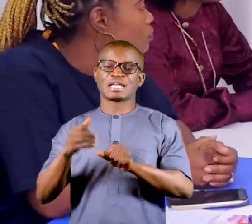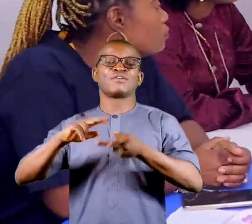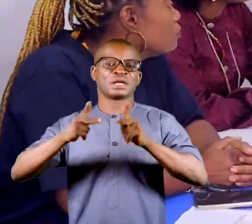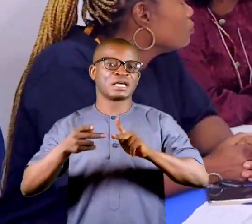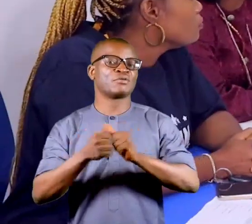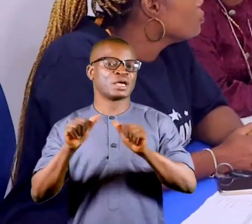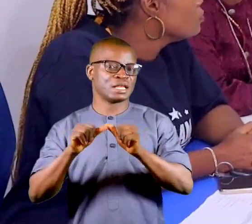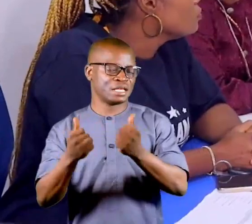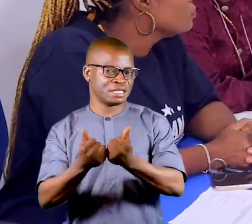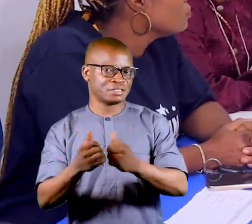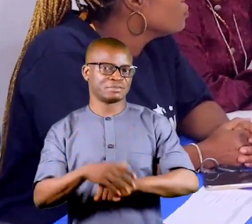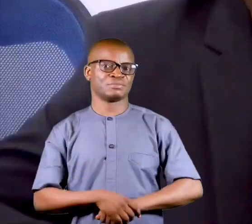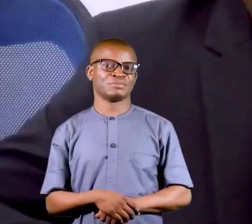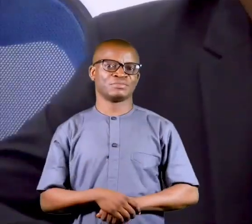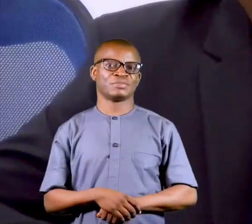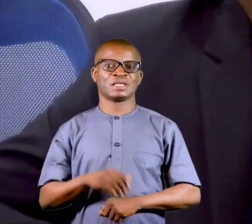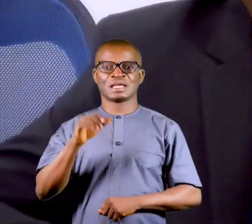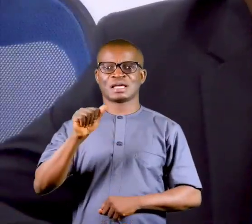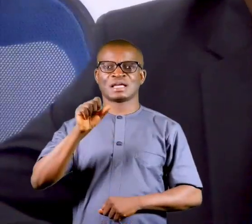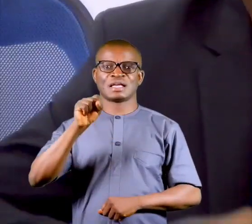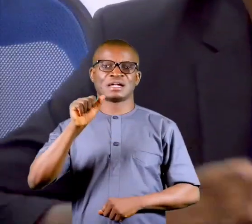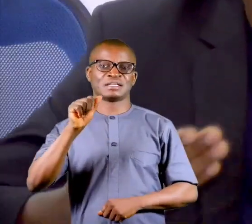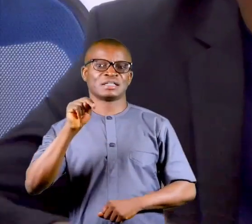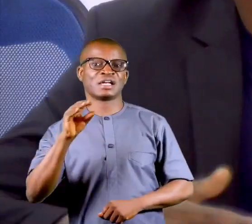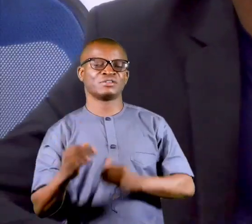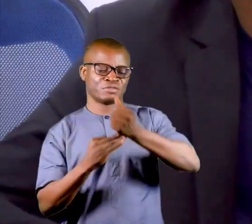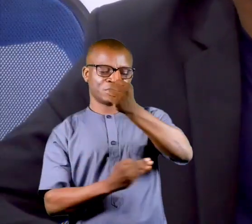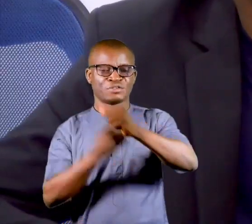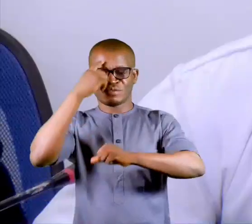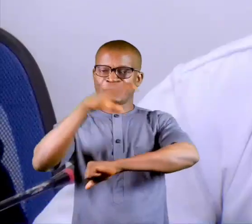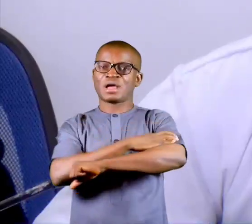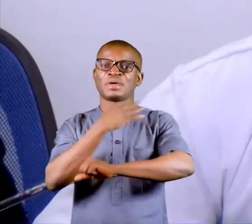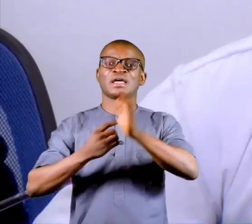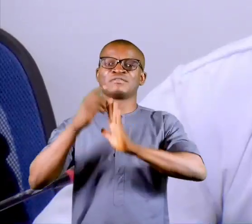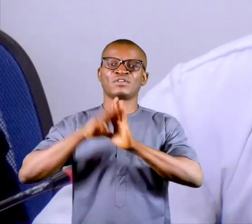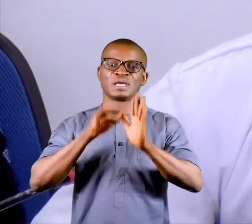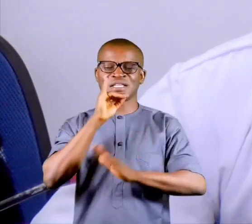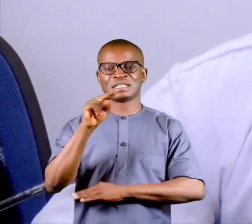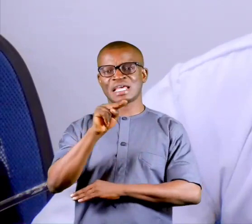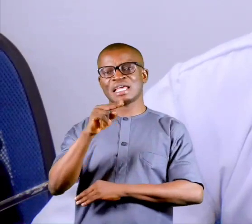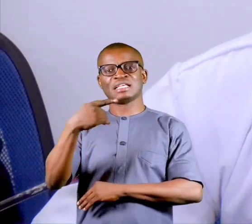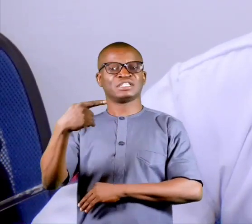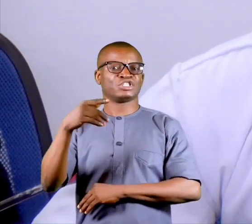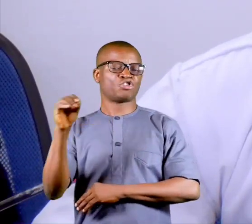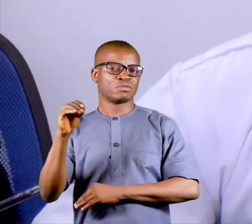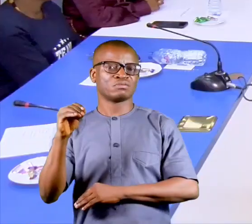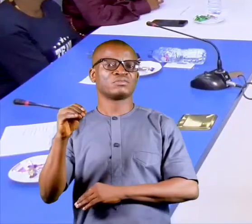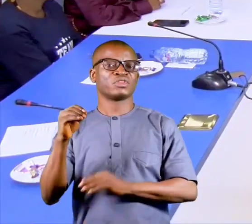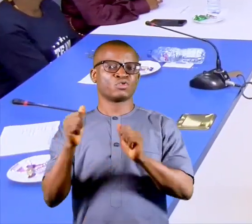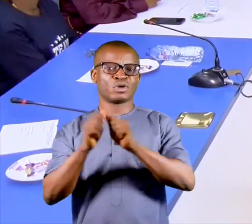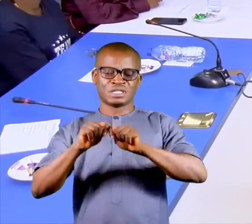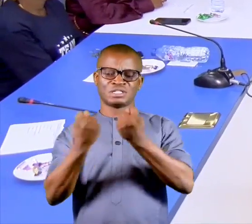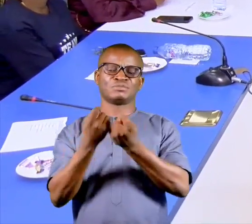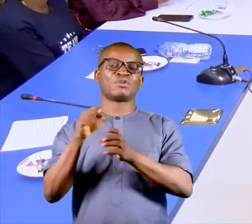of partnership with the agency. The Oksano Foundation for Empowerment and Development is a non-governmental organization